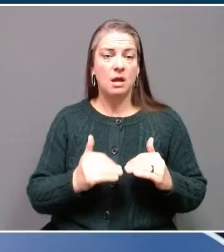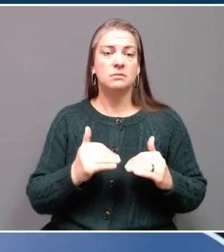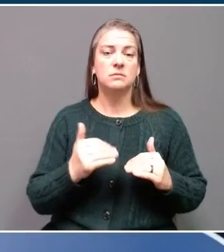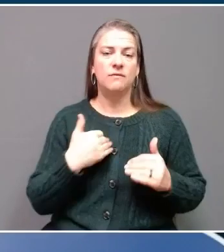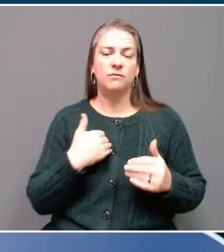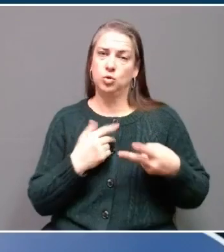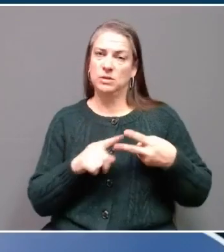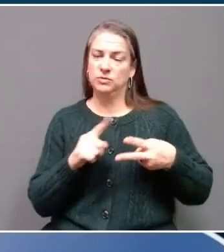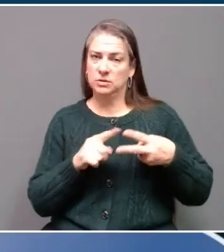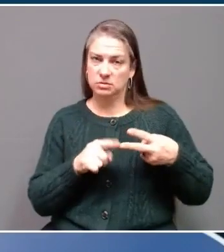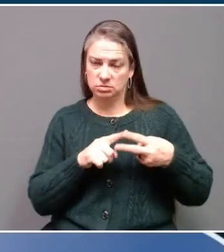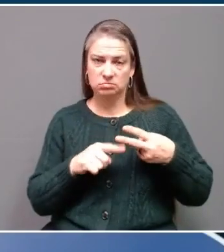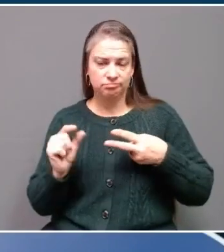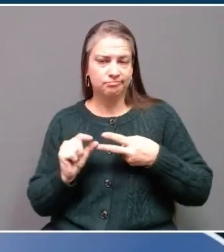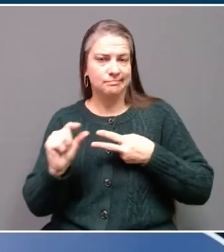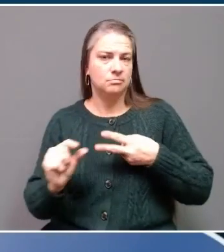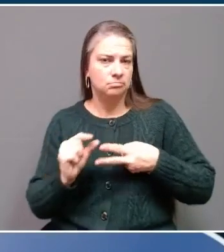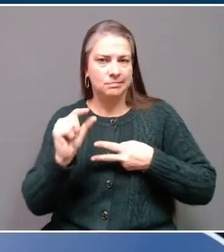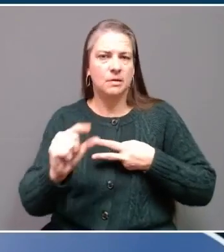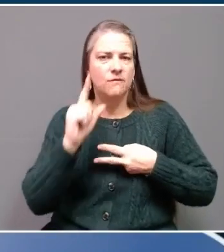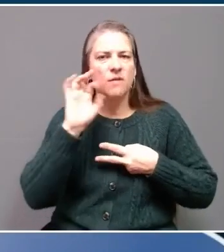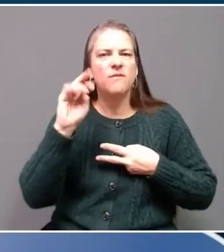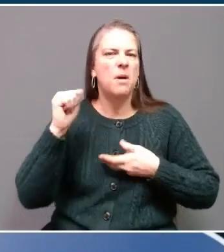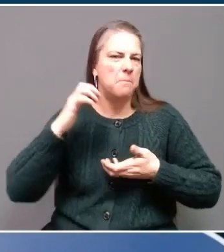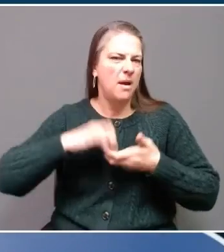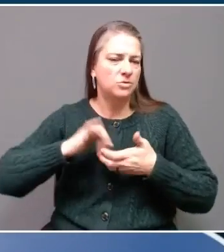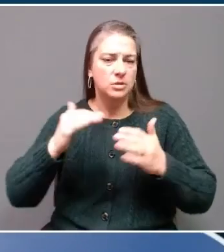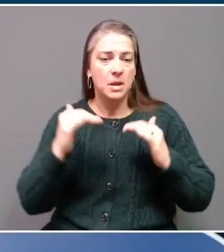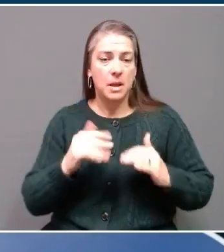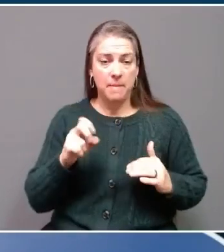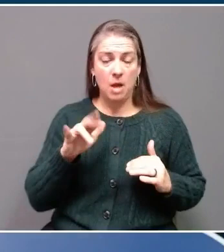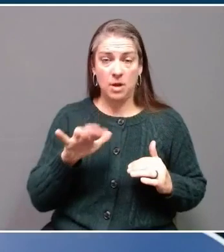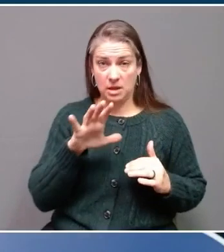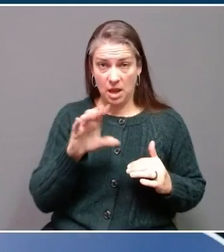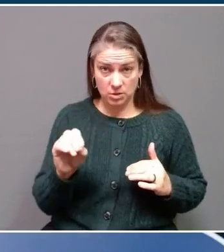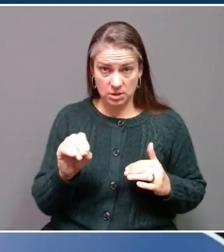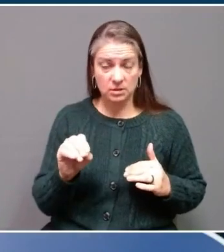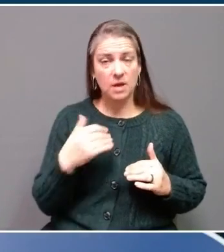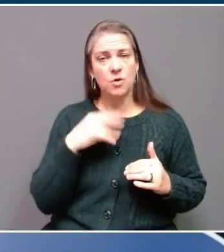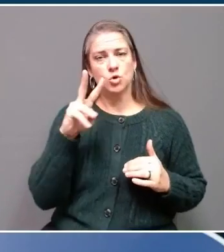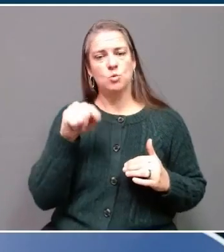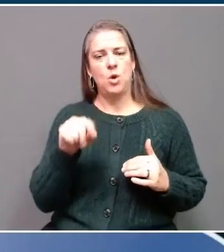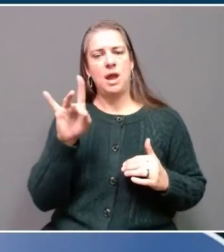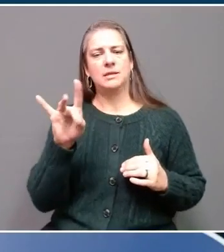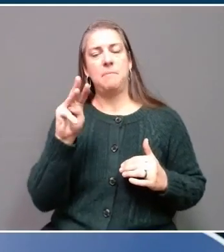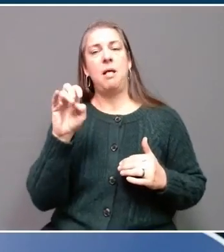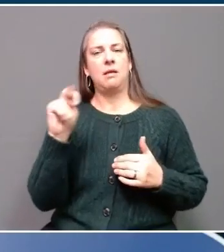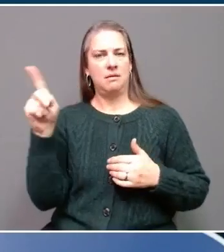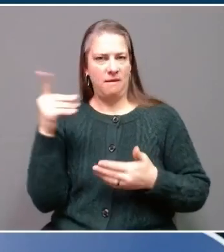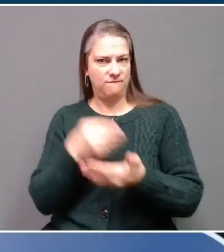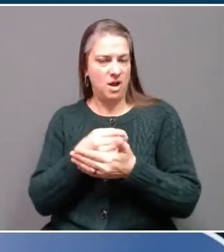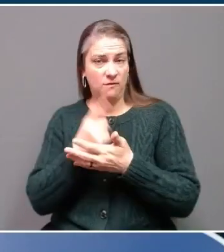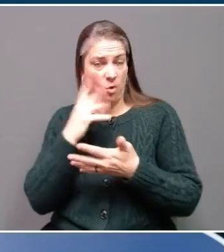$46,743 for a FEMA match. Perry County Fiscal Court, $2.8 million to fund a match.